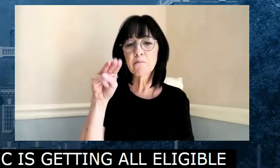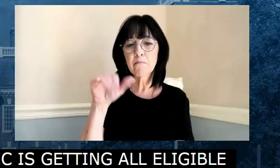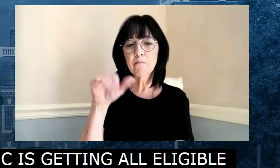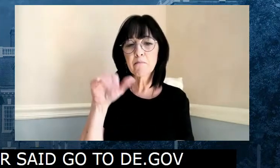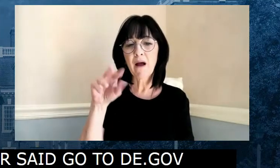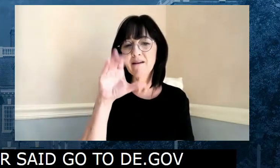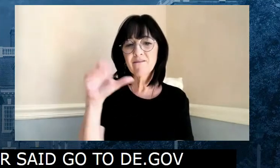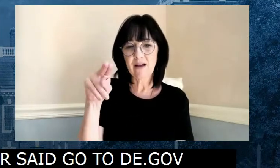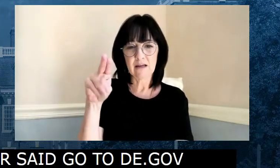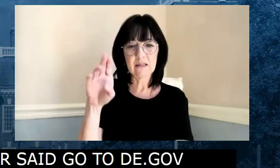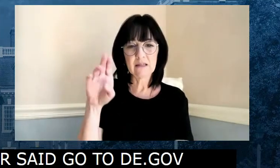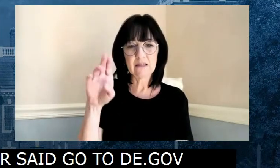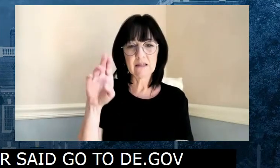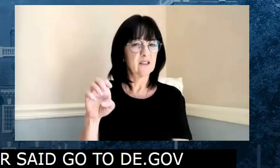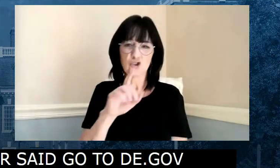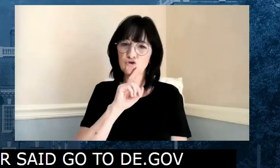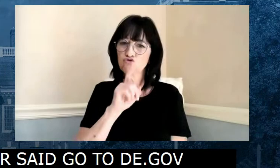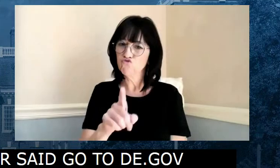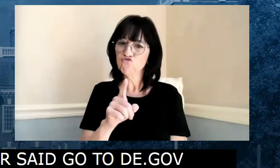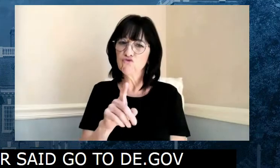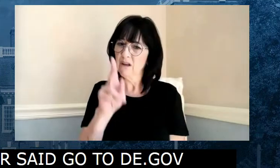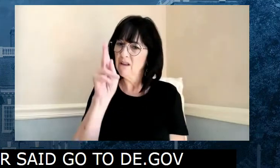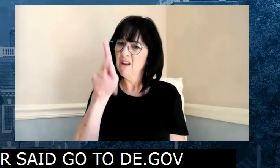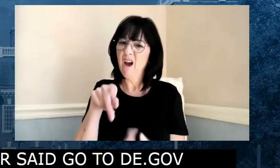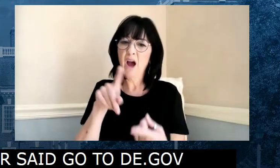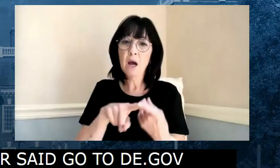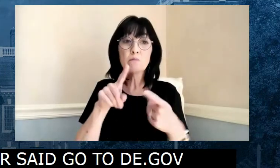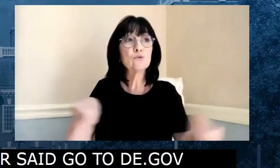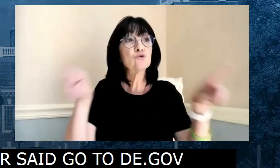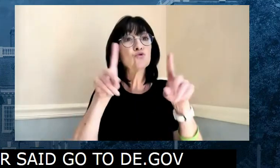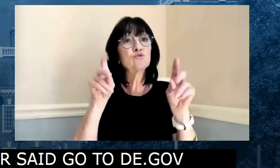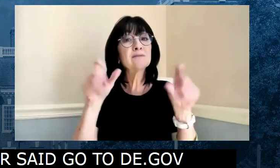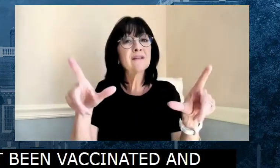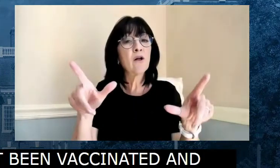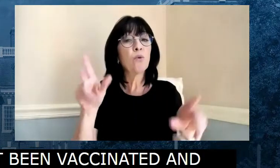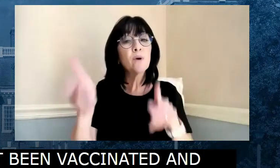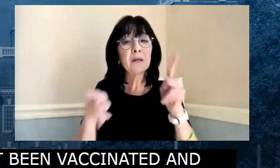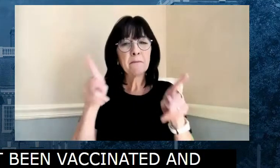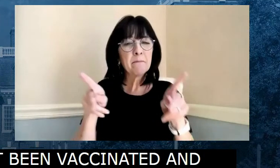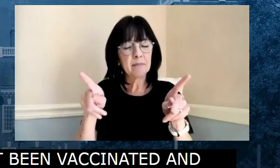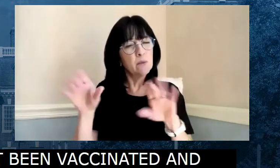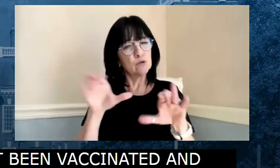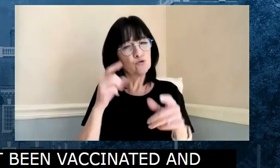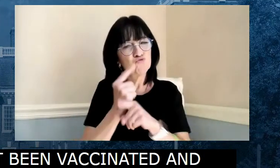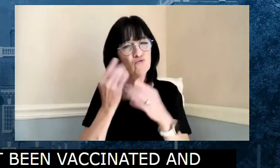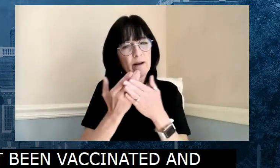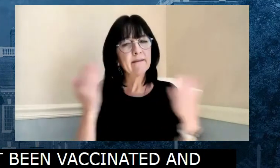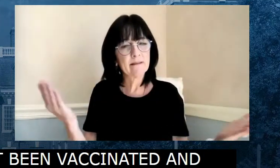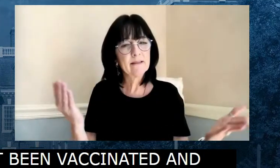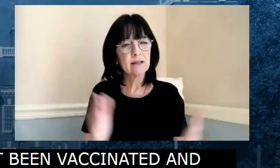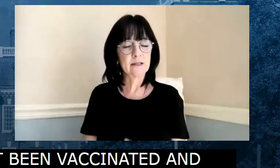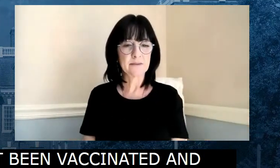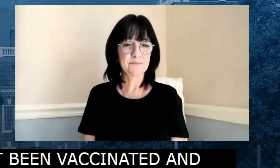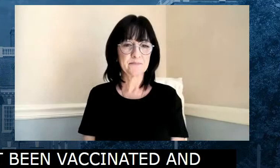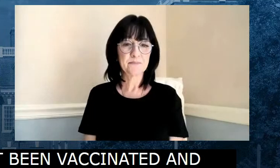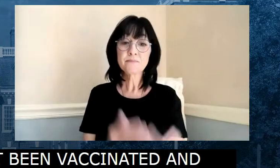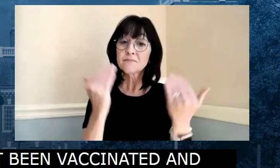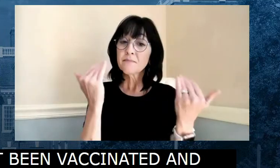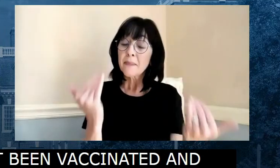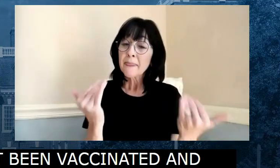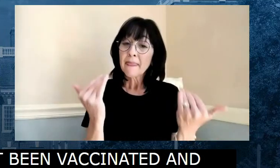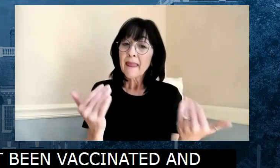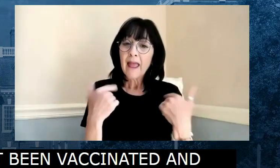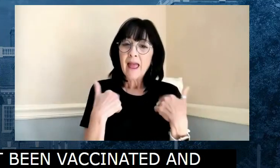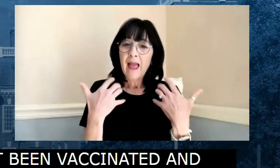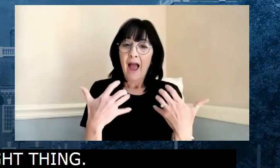vaccinated. And it really is up to Delawareans to do the right thing. So I want to shift now to